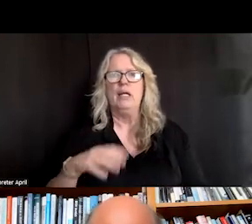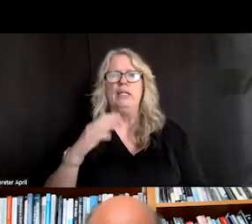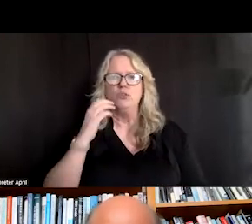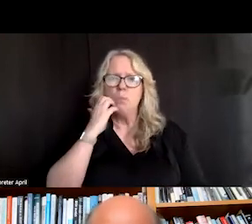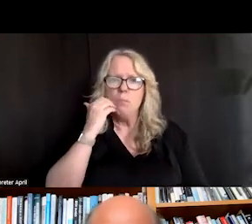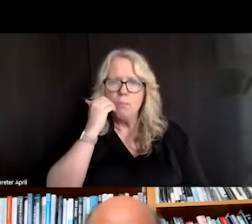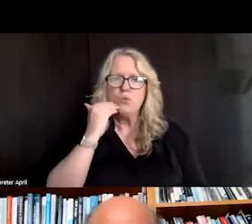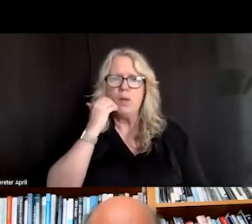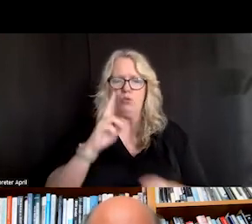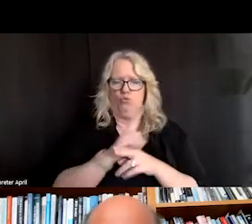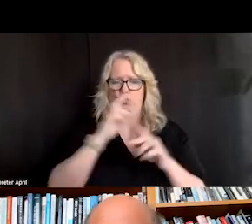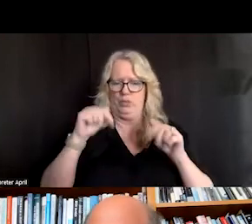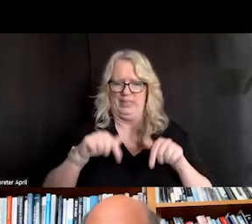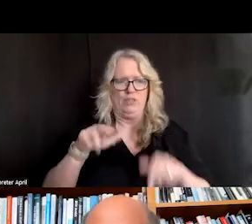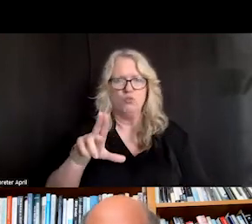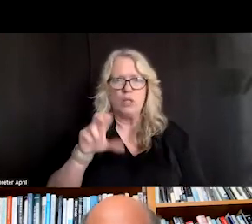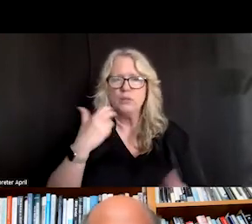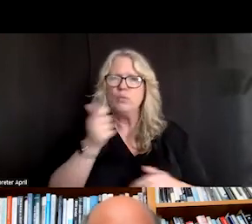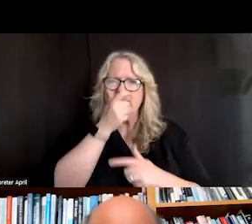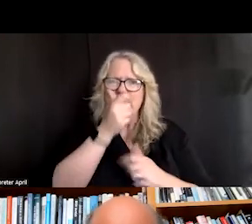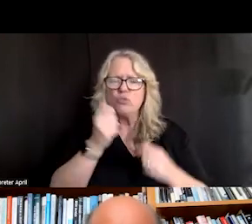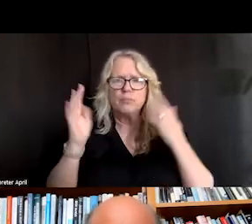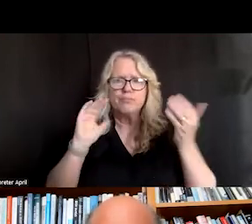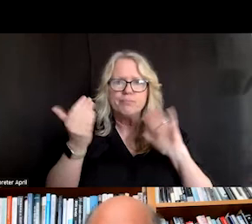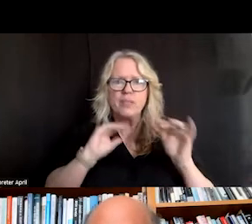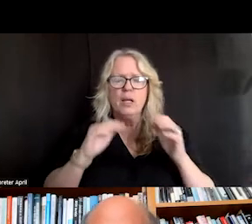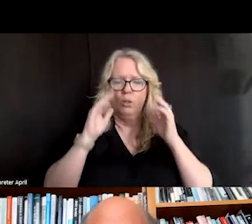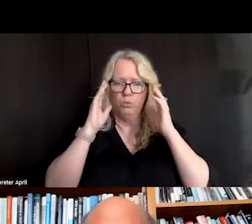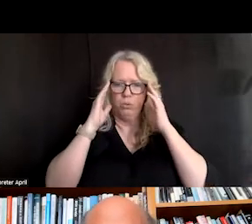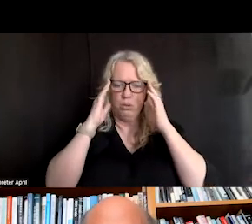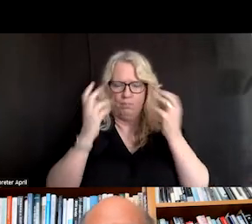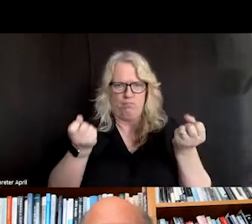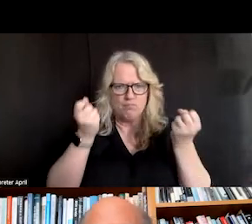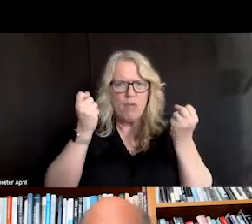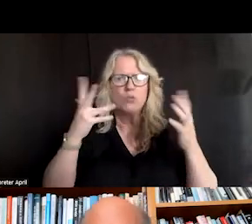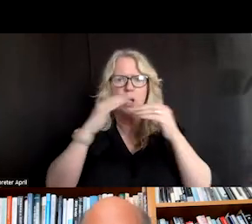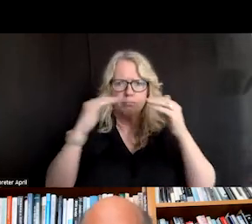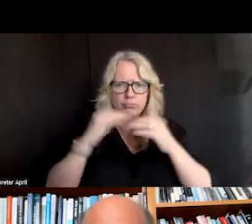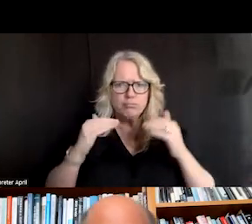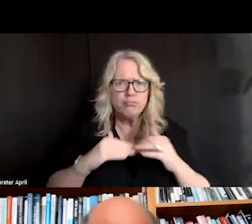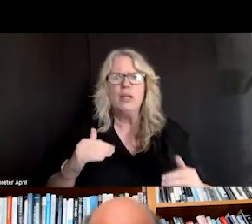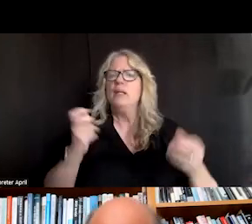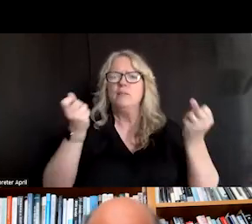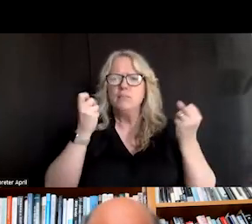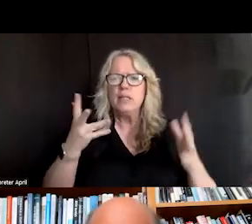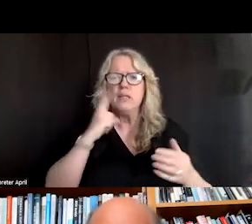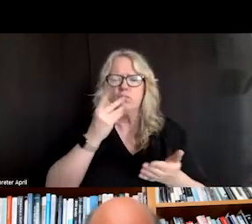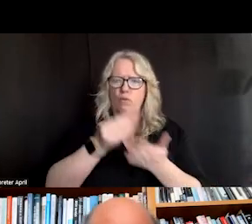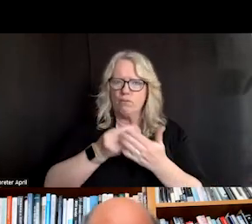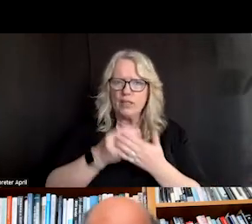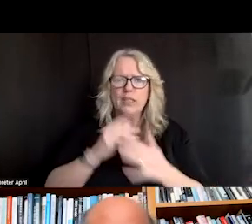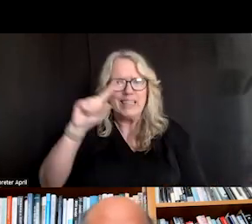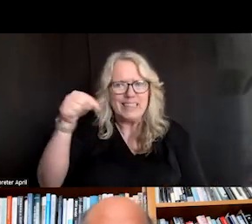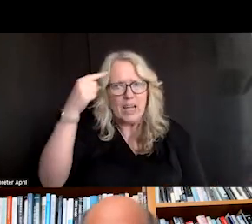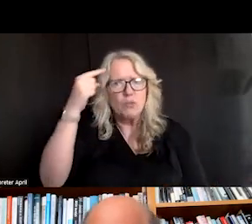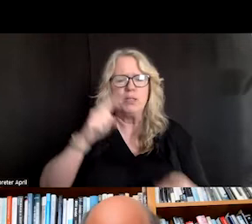in the United States is interesting to think about. It was multifaceted. There was involvement of funding, government funding,